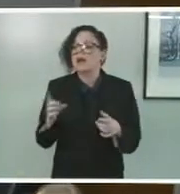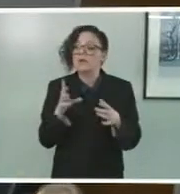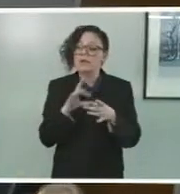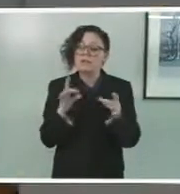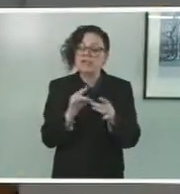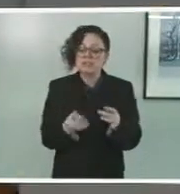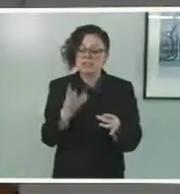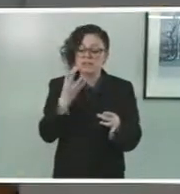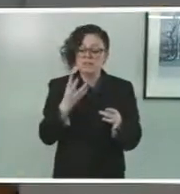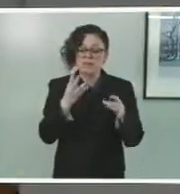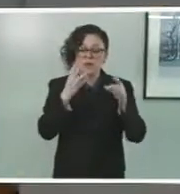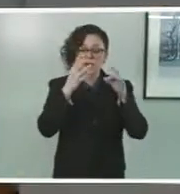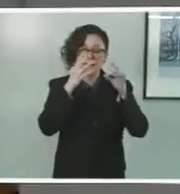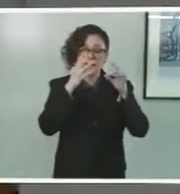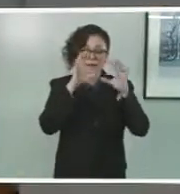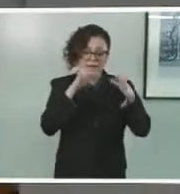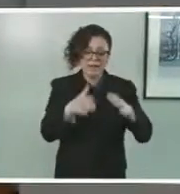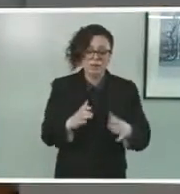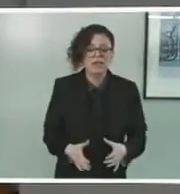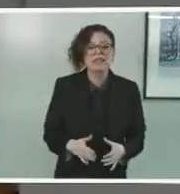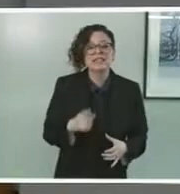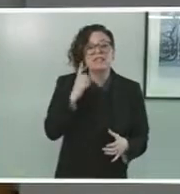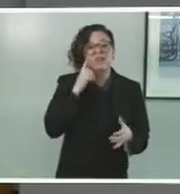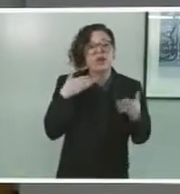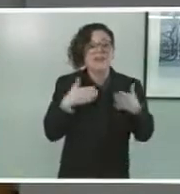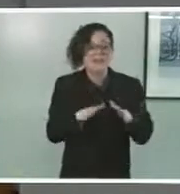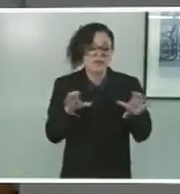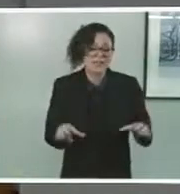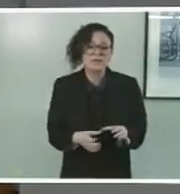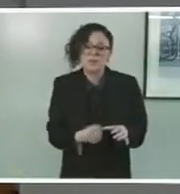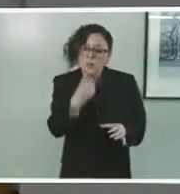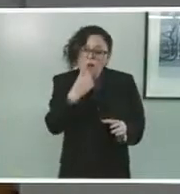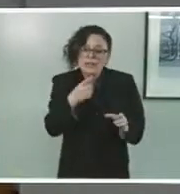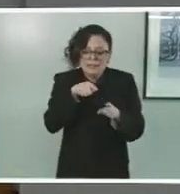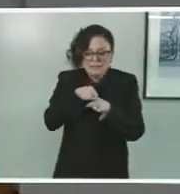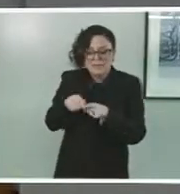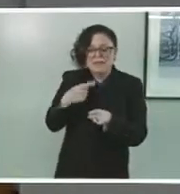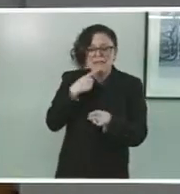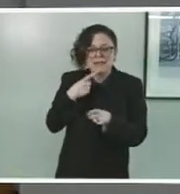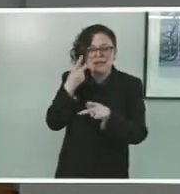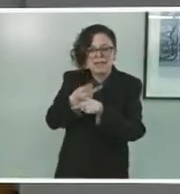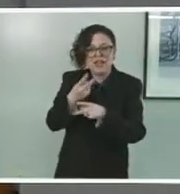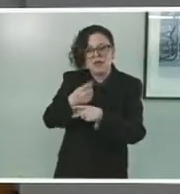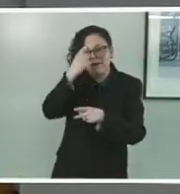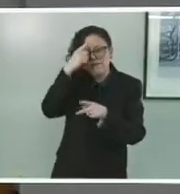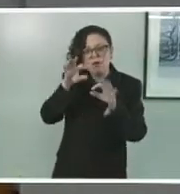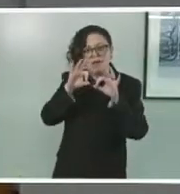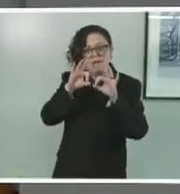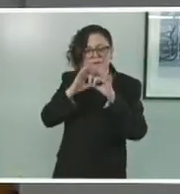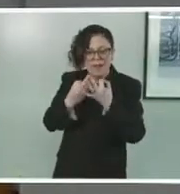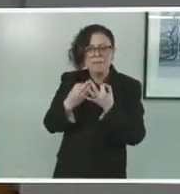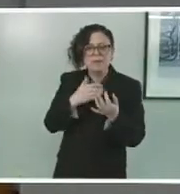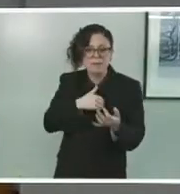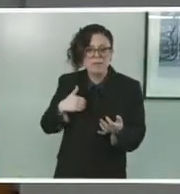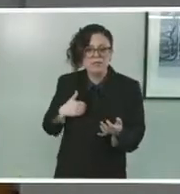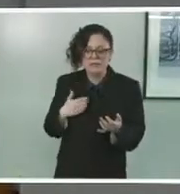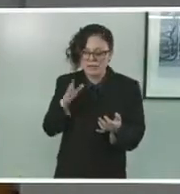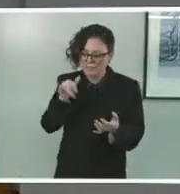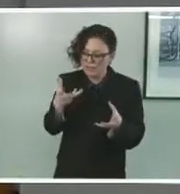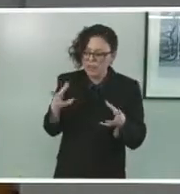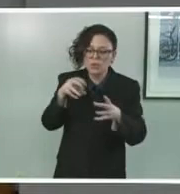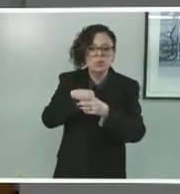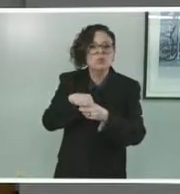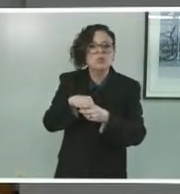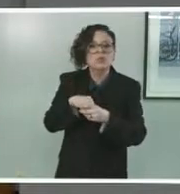allowed activities to leave the home, one of them is caring for family members, and it specifically says even if, or that includes a family